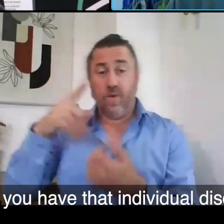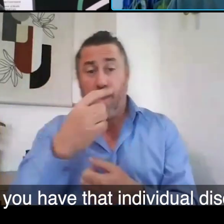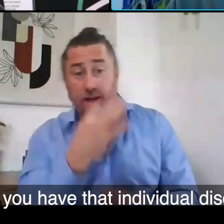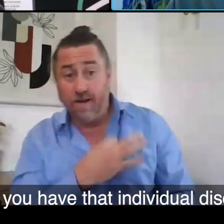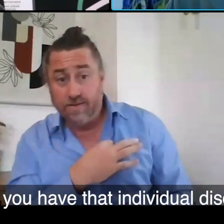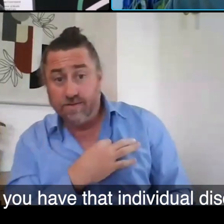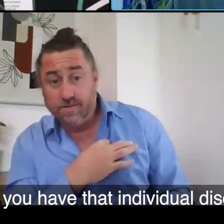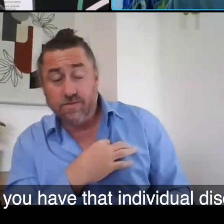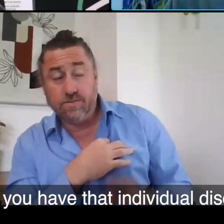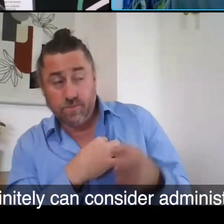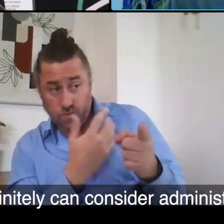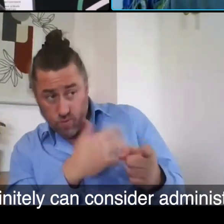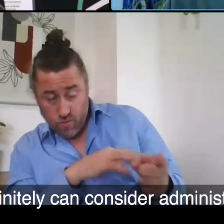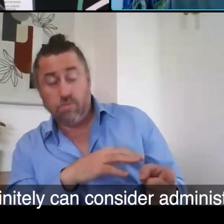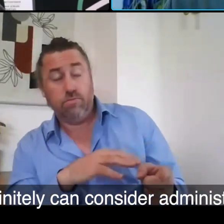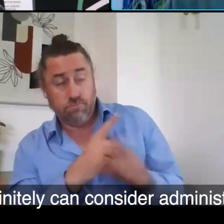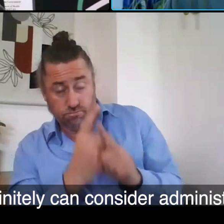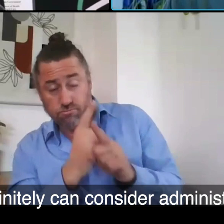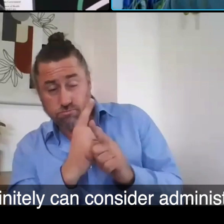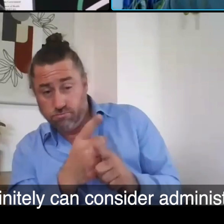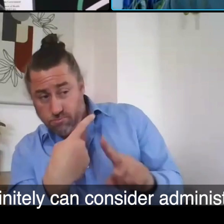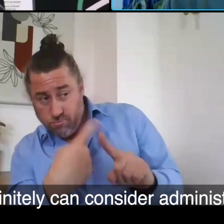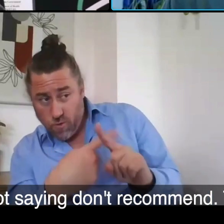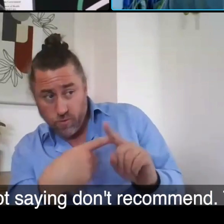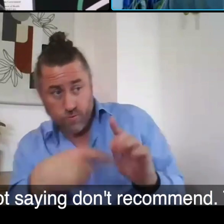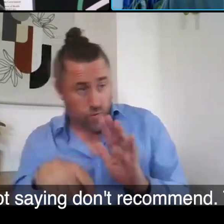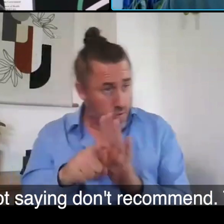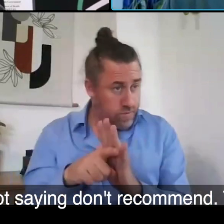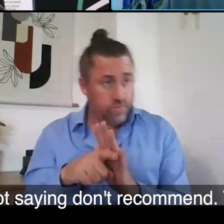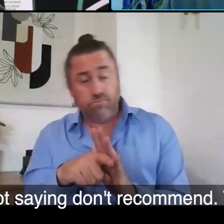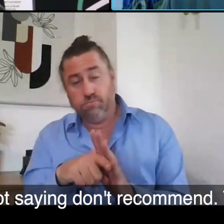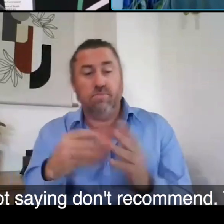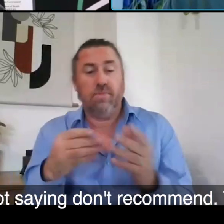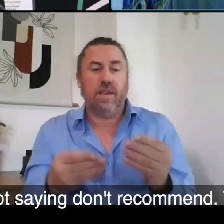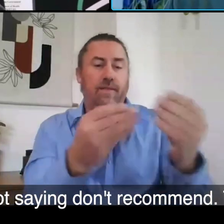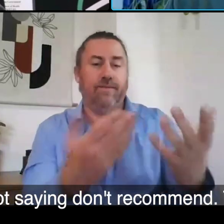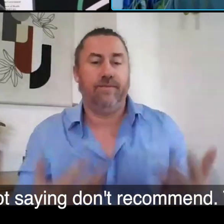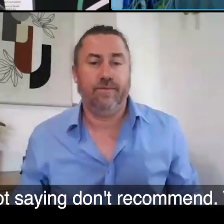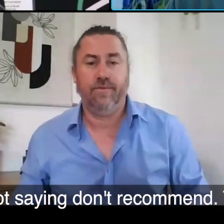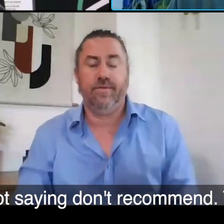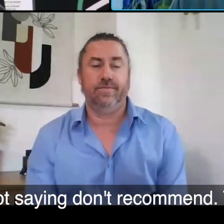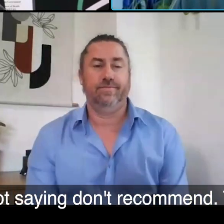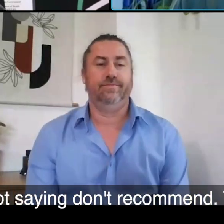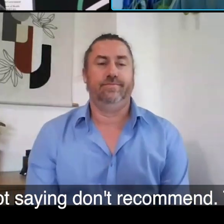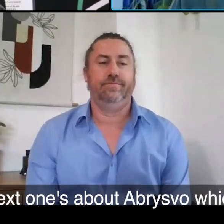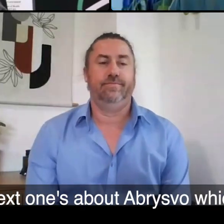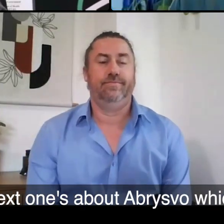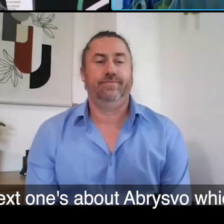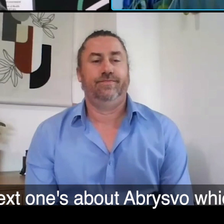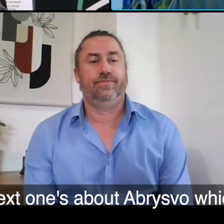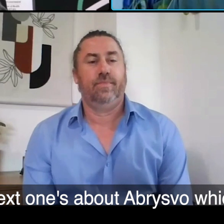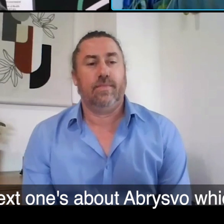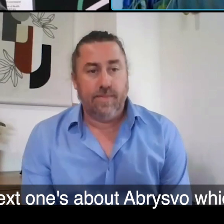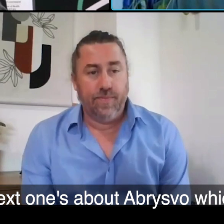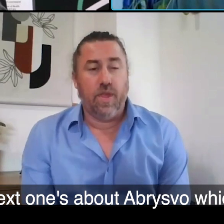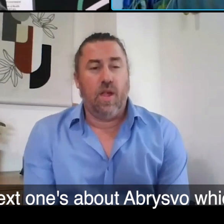that individual discussion, you definitely can consider administer. We're not saying don't recommend. Thanks.